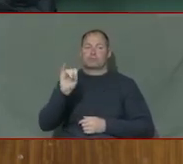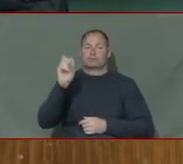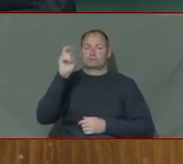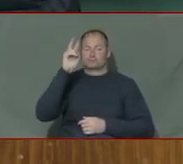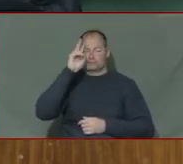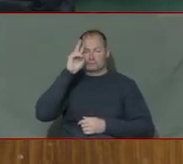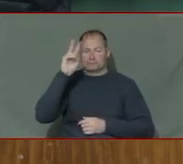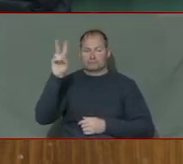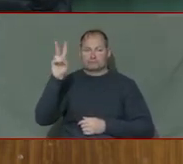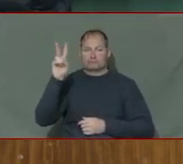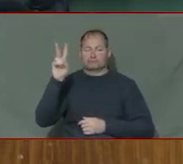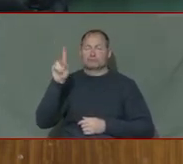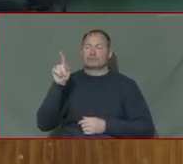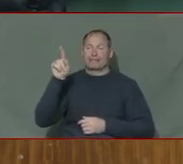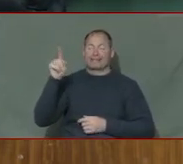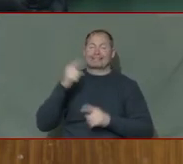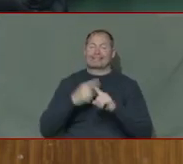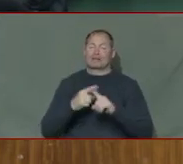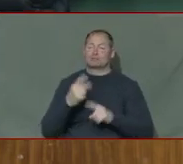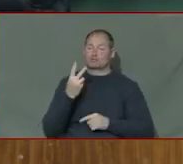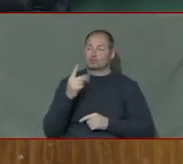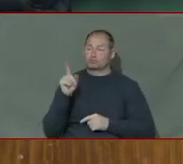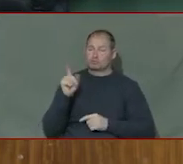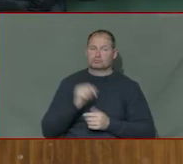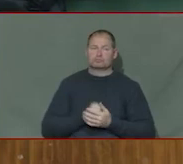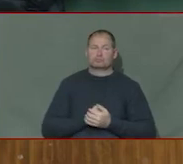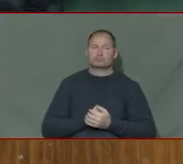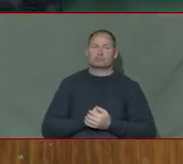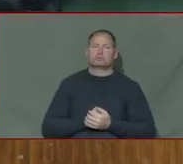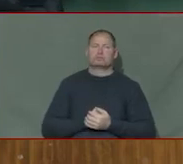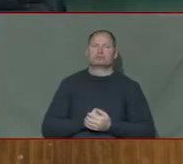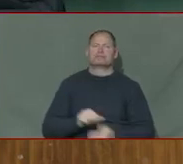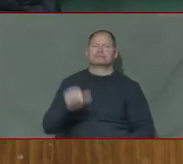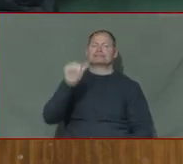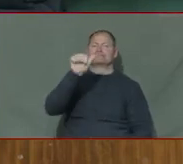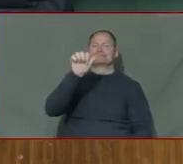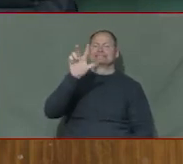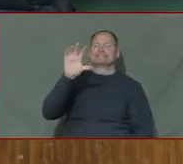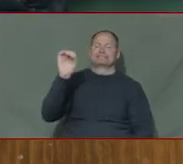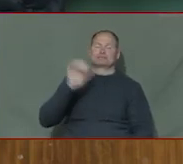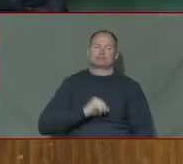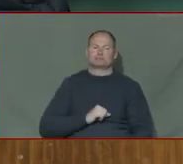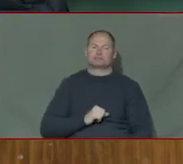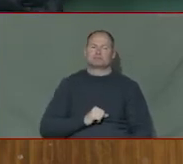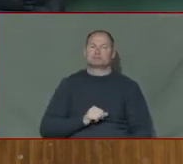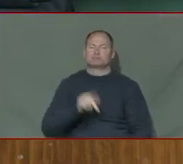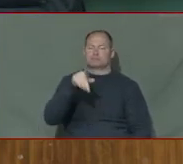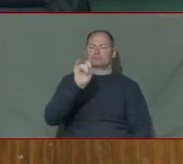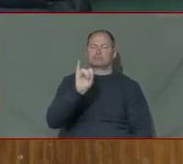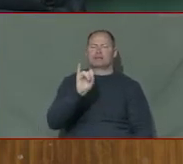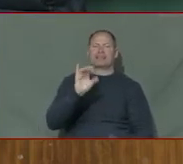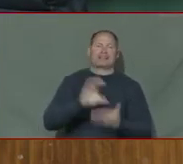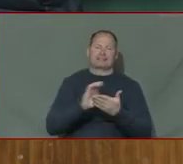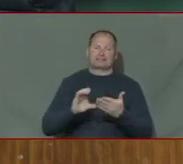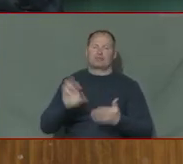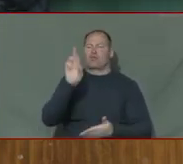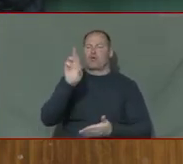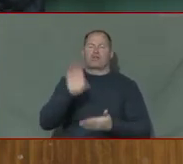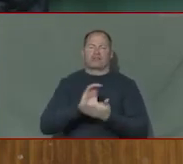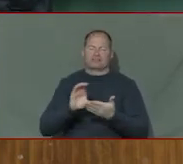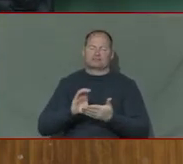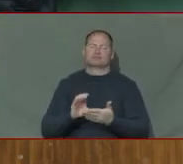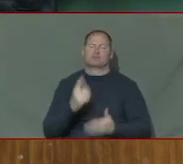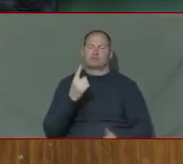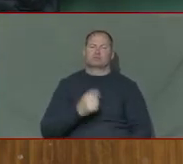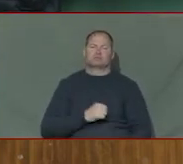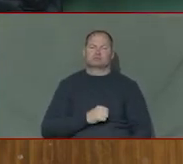plus 2 times that is 680, correct? The pi's cancel out, the r cancels out with one of them,